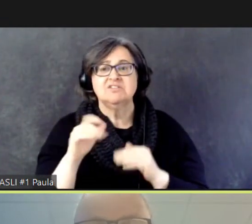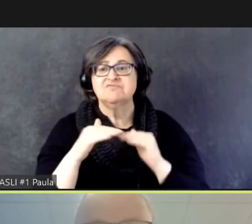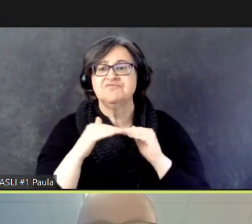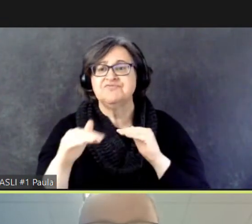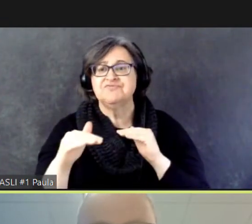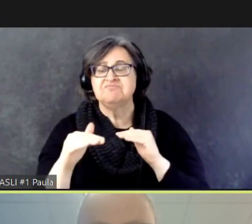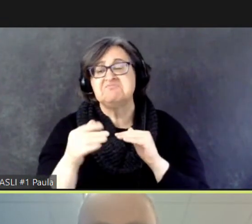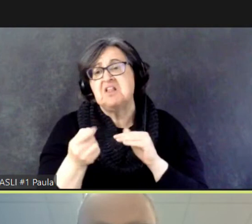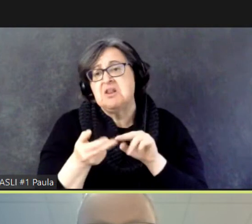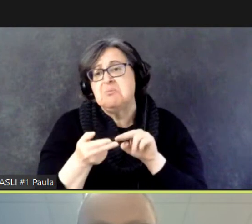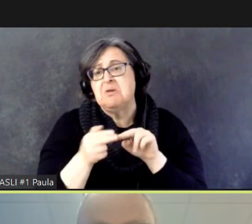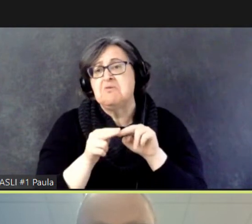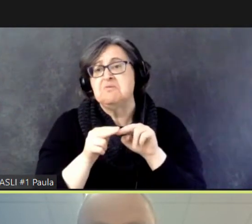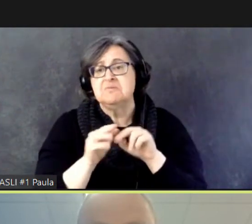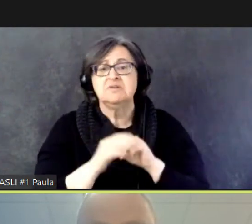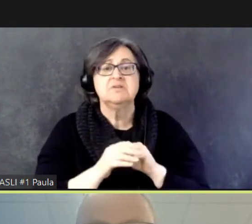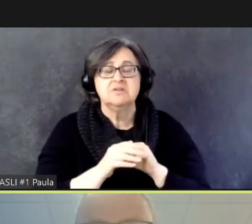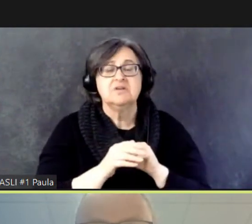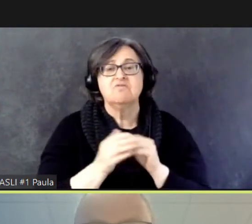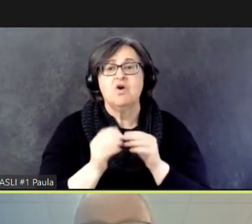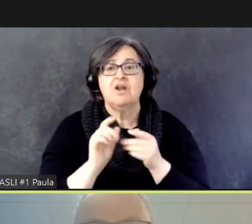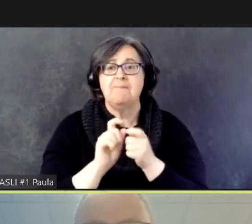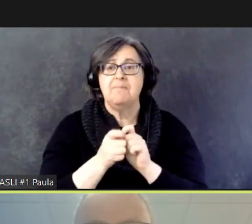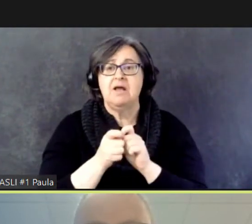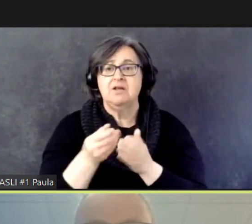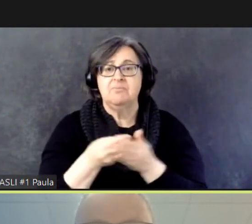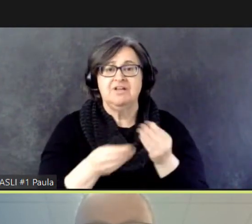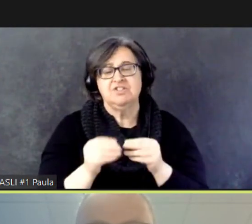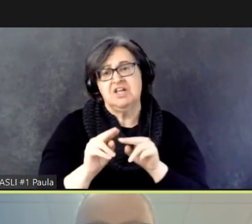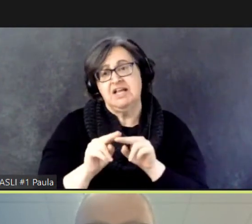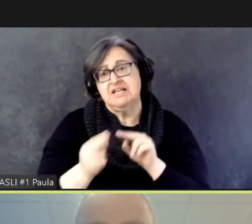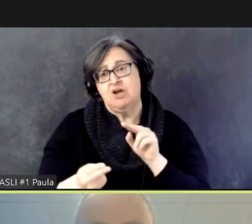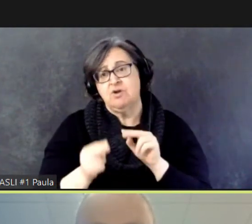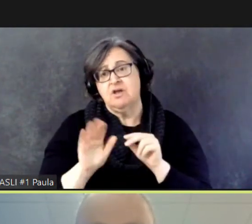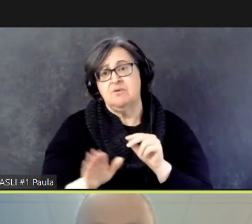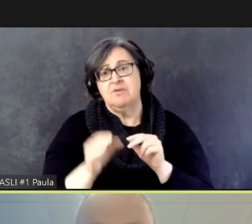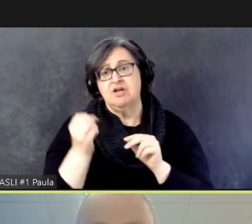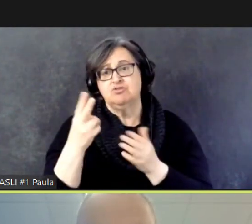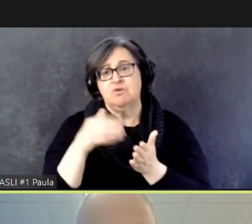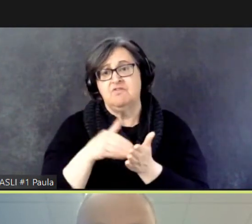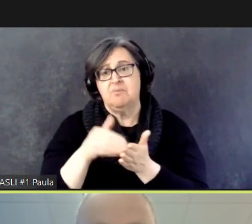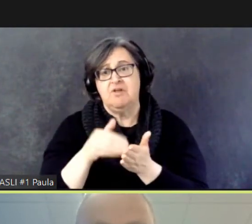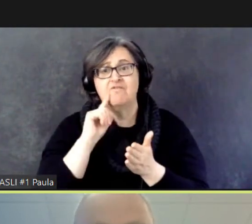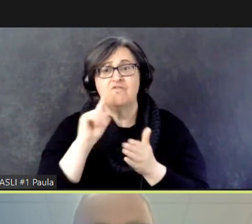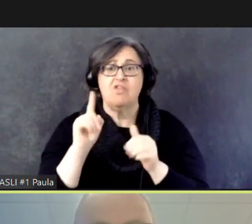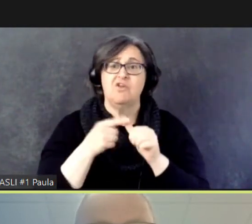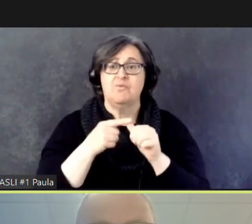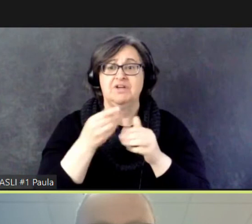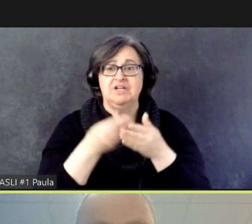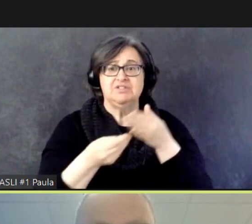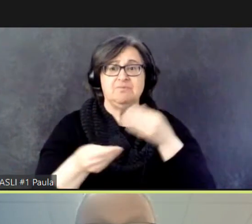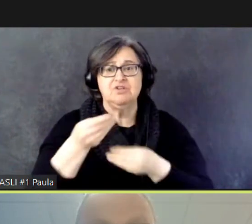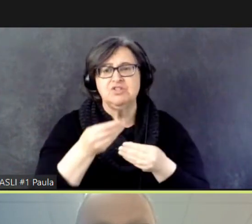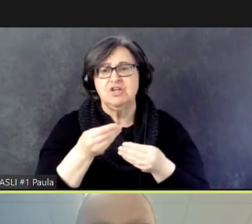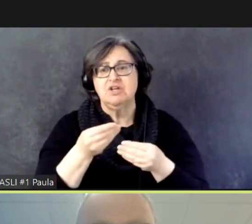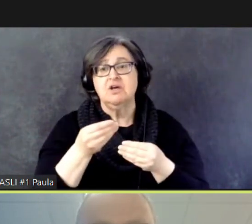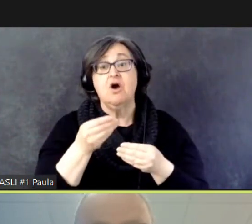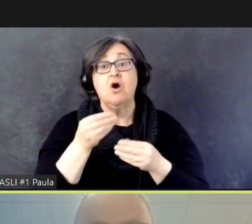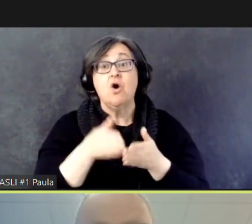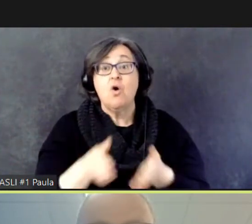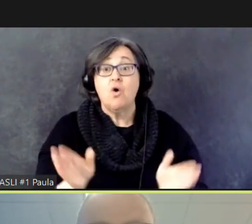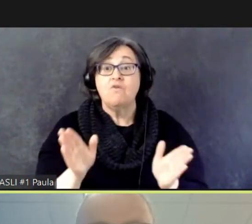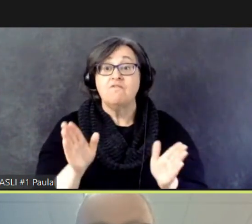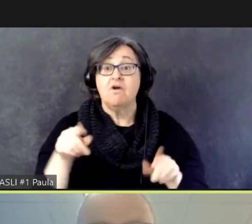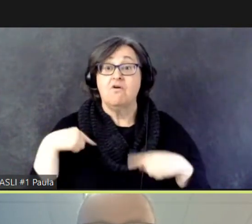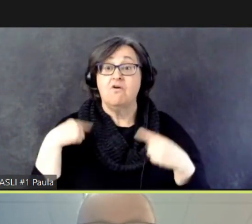slightly positive on an amended budget basis, and down about $12 million to the original budget. So overall, year to date, we